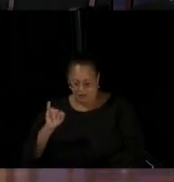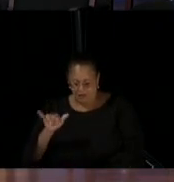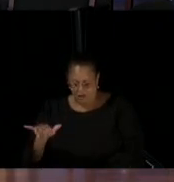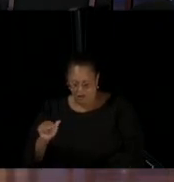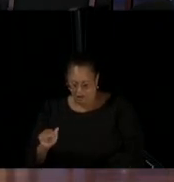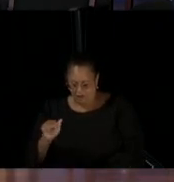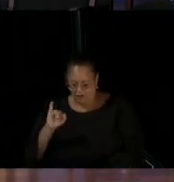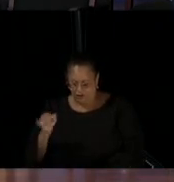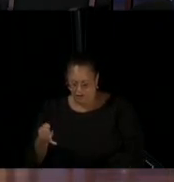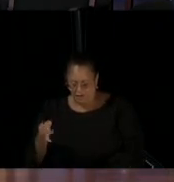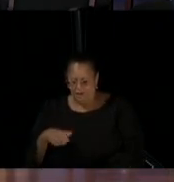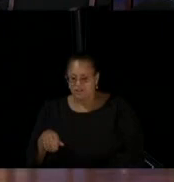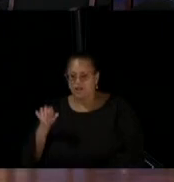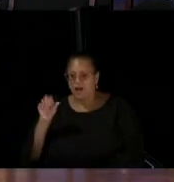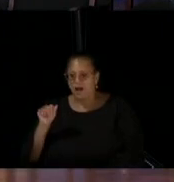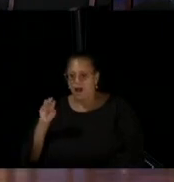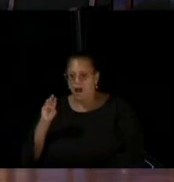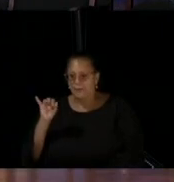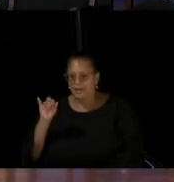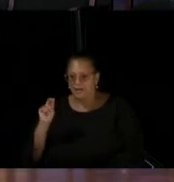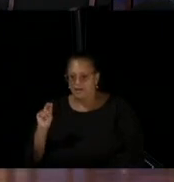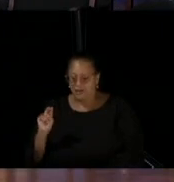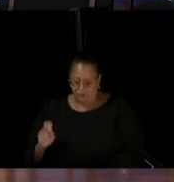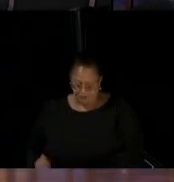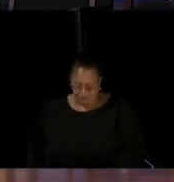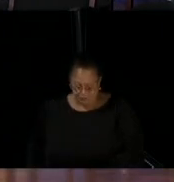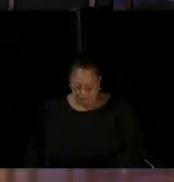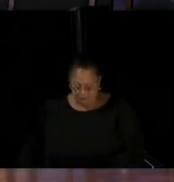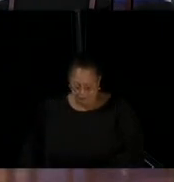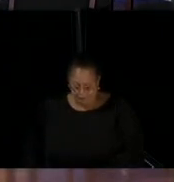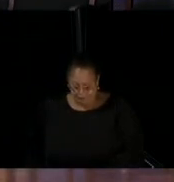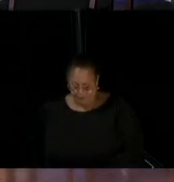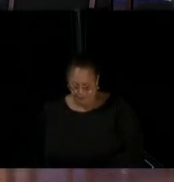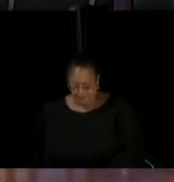Gia Jitesh Amin.